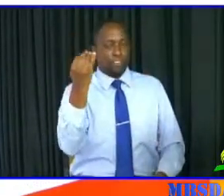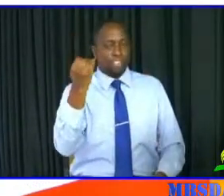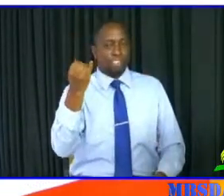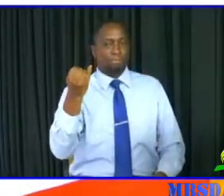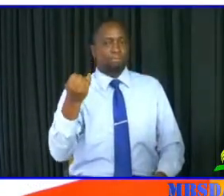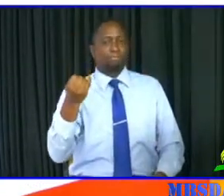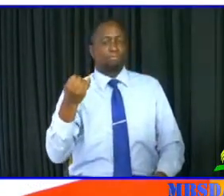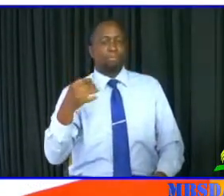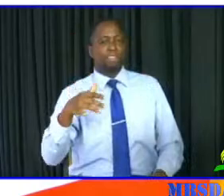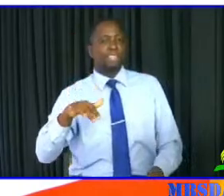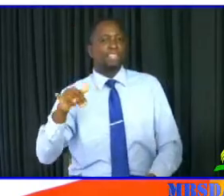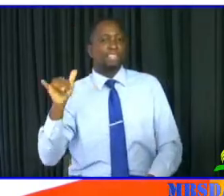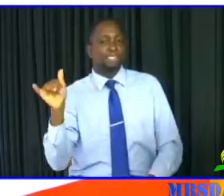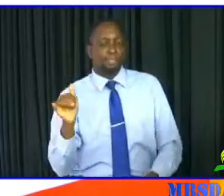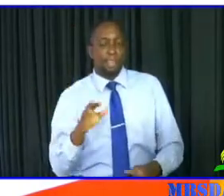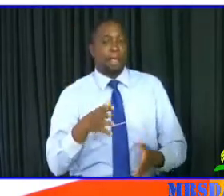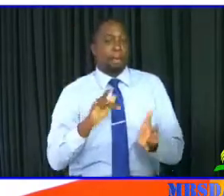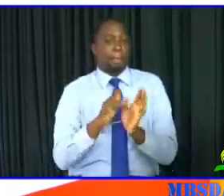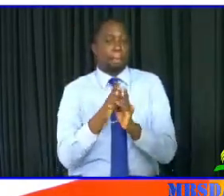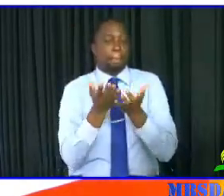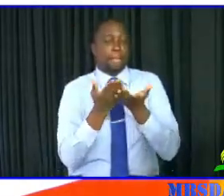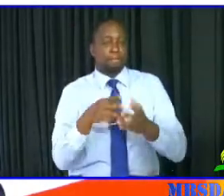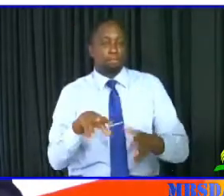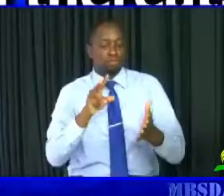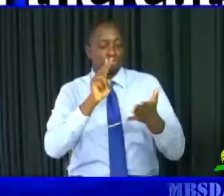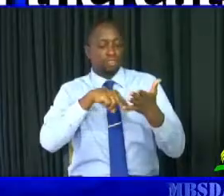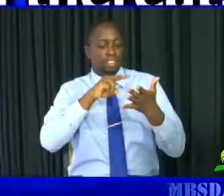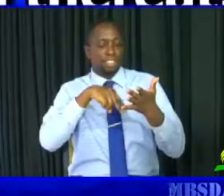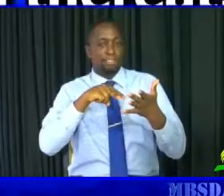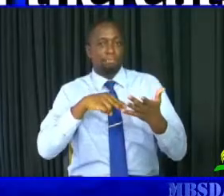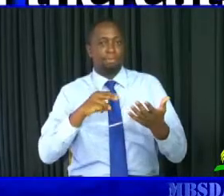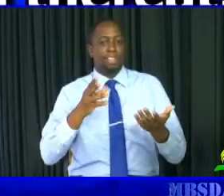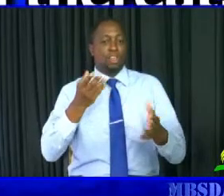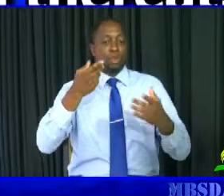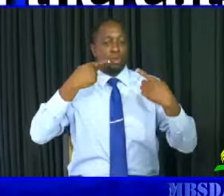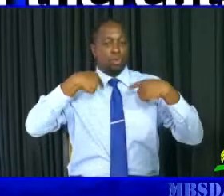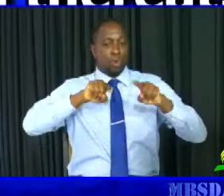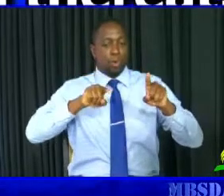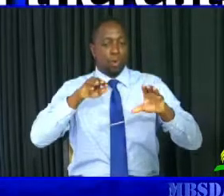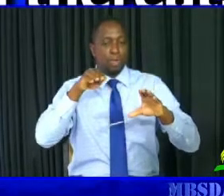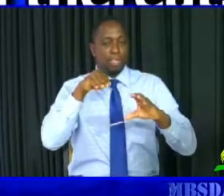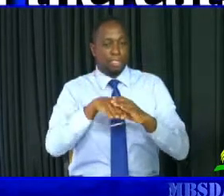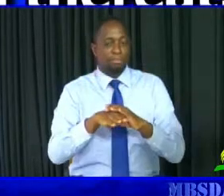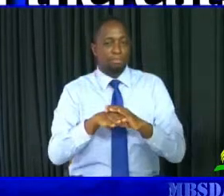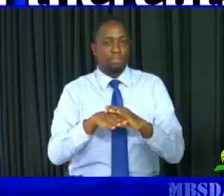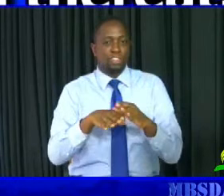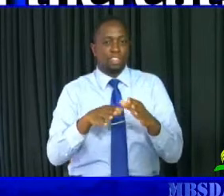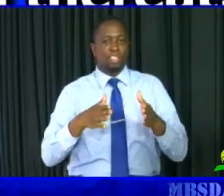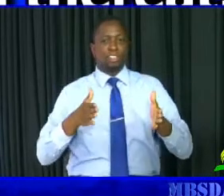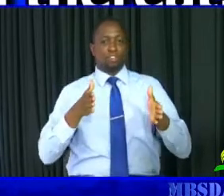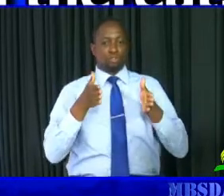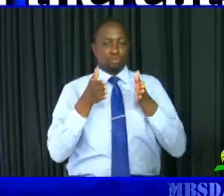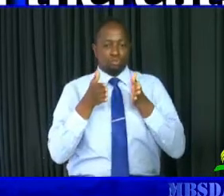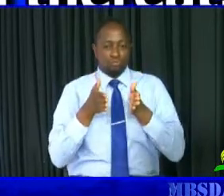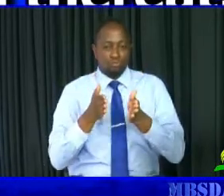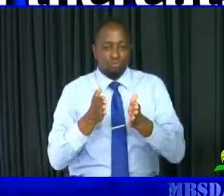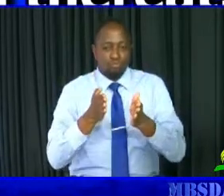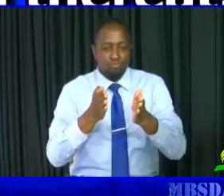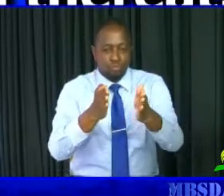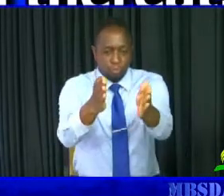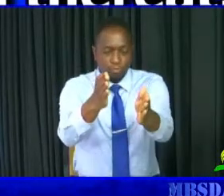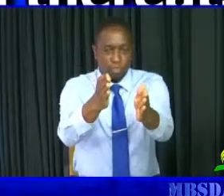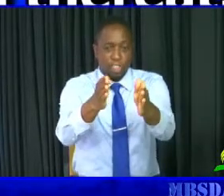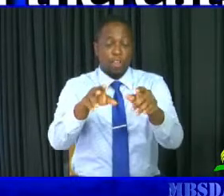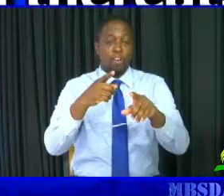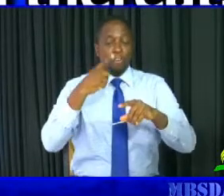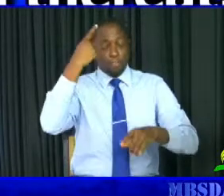and 24. The Bible reads, "Enter ye in at the straight gate. For